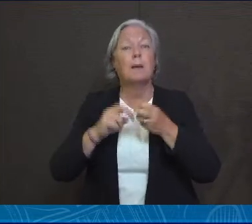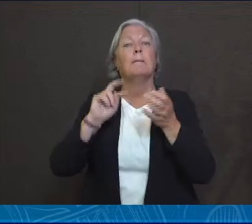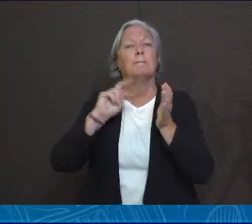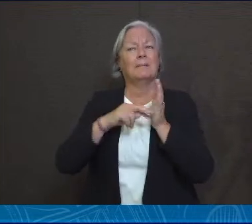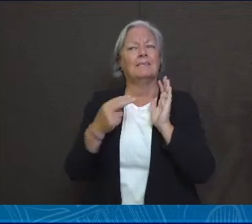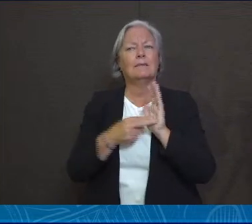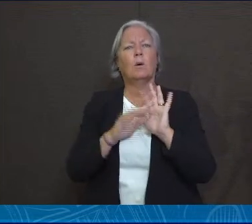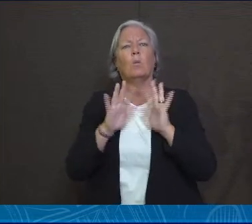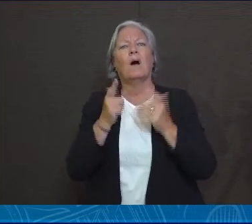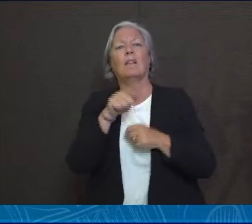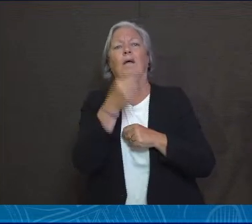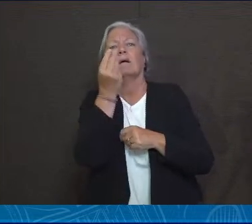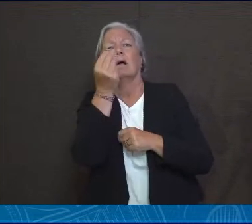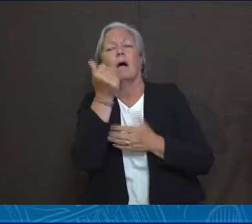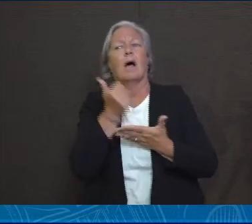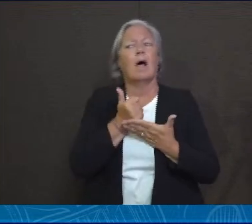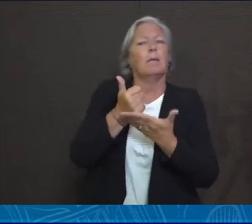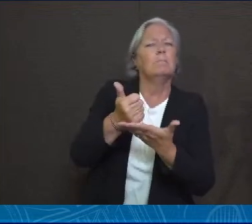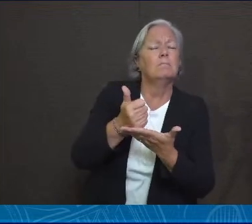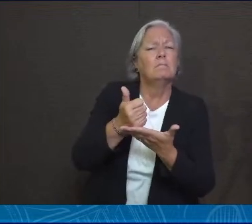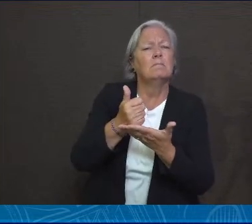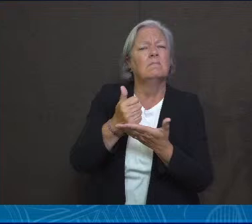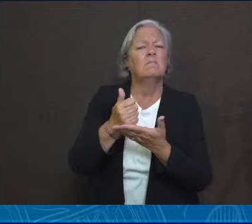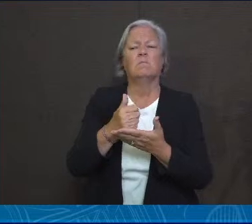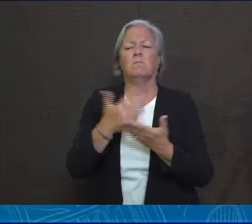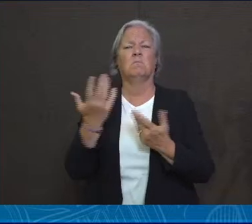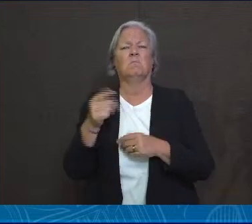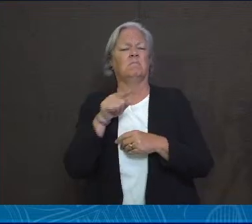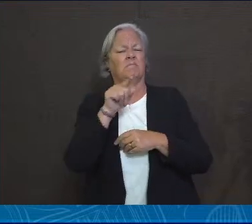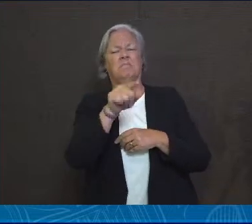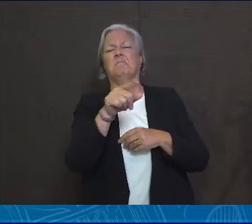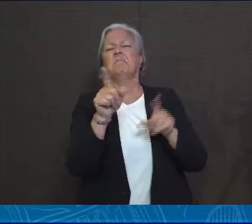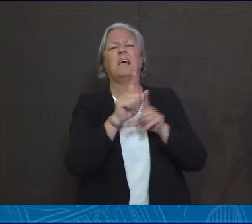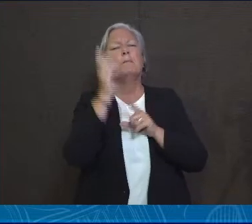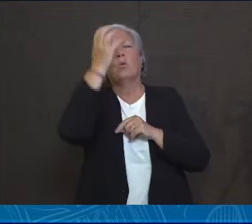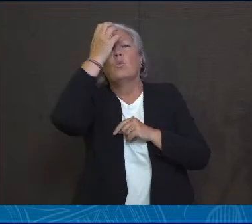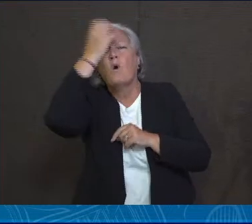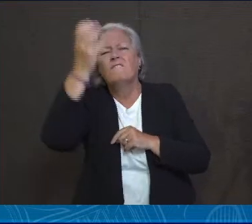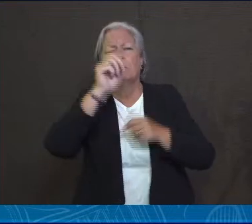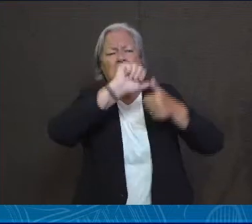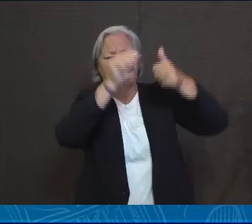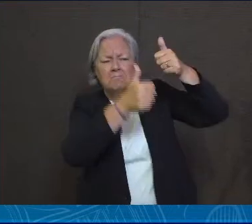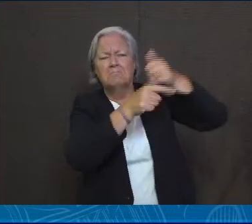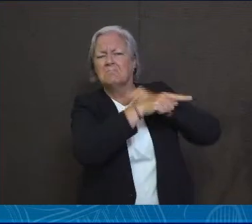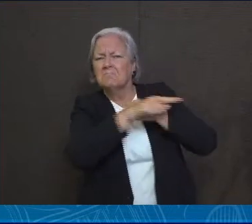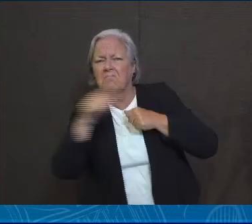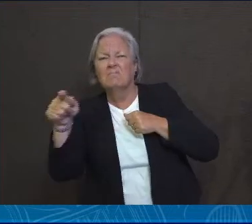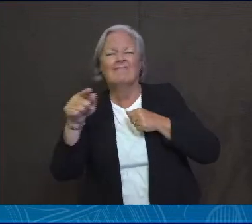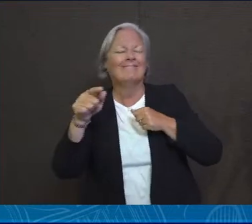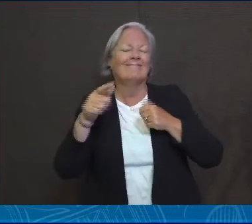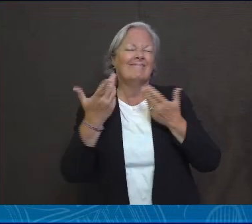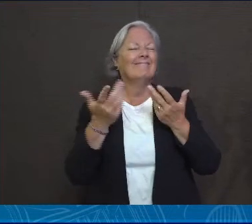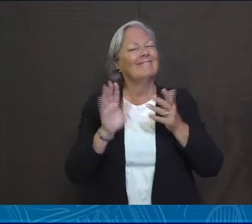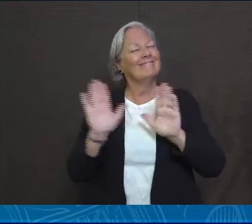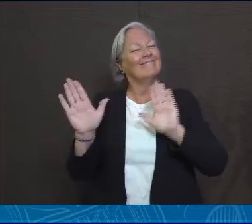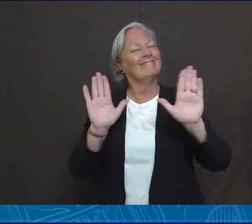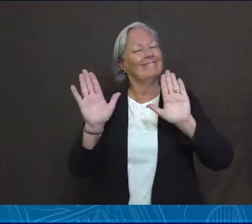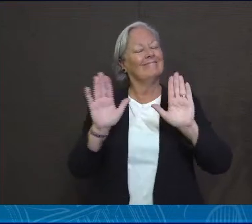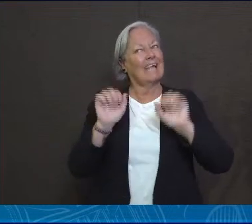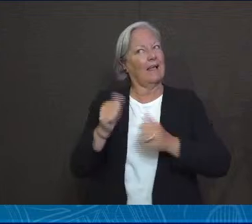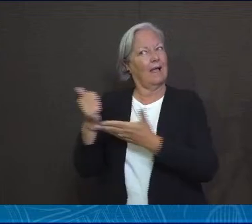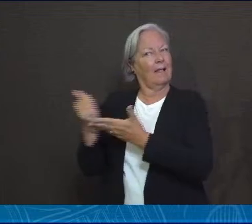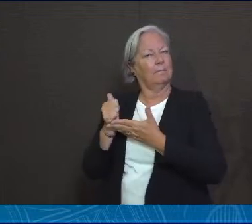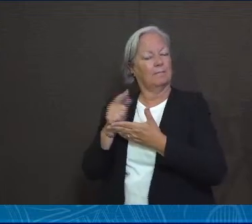might be available to a particular council or a state and territory. So those are a couple of things that we are doing. Of